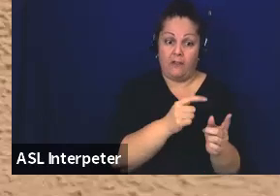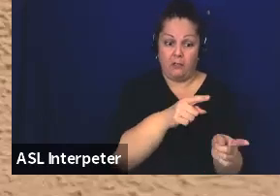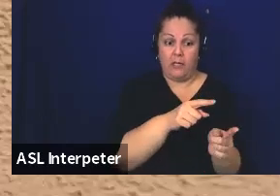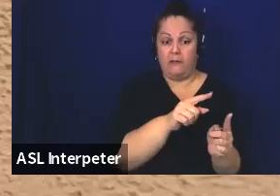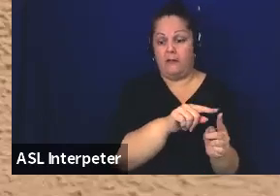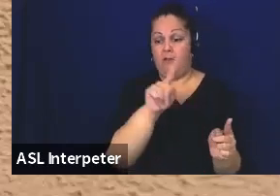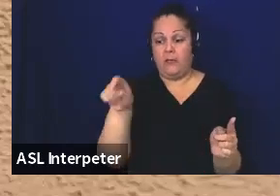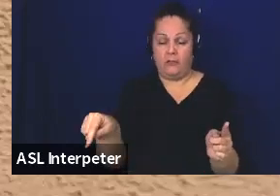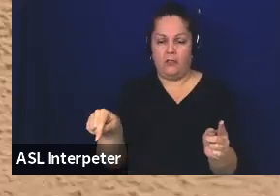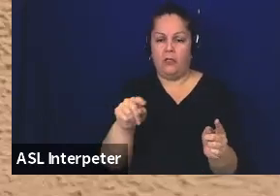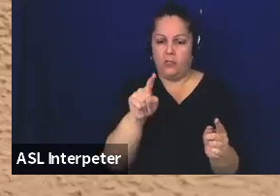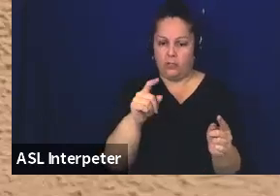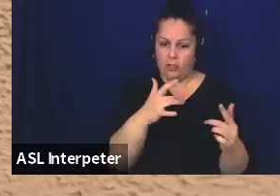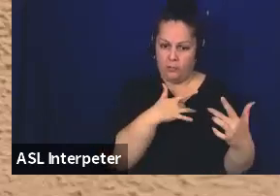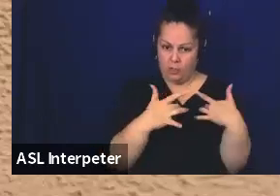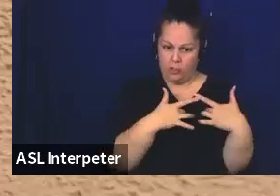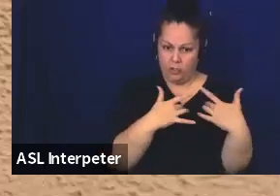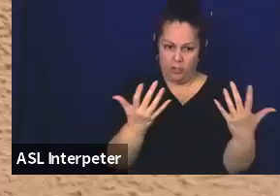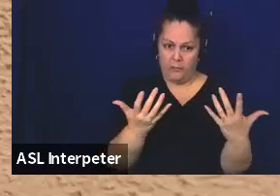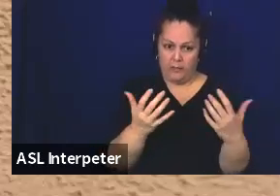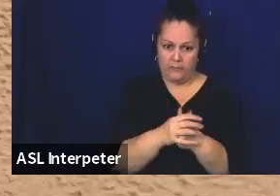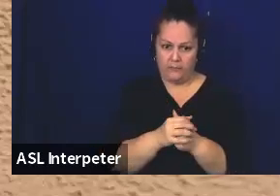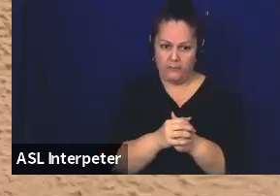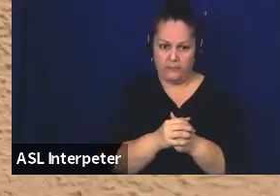point B should be concerned about?